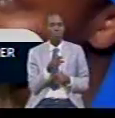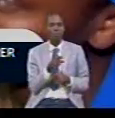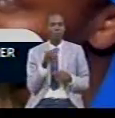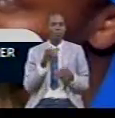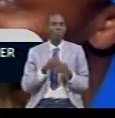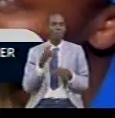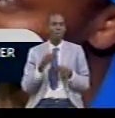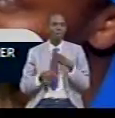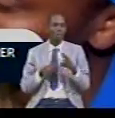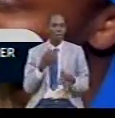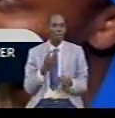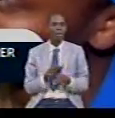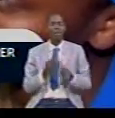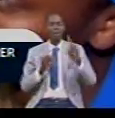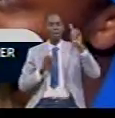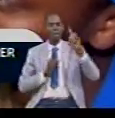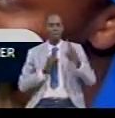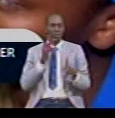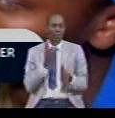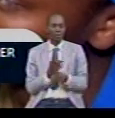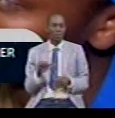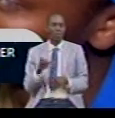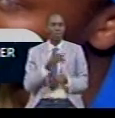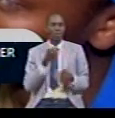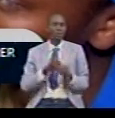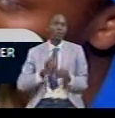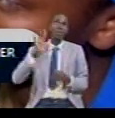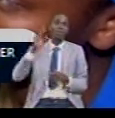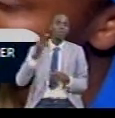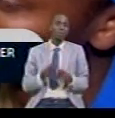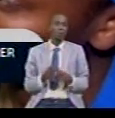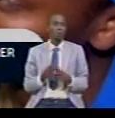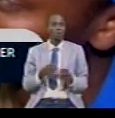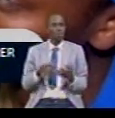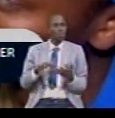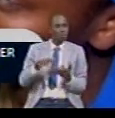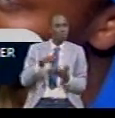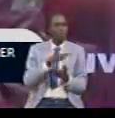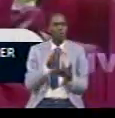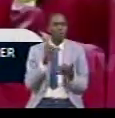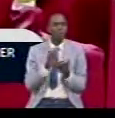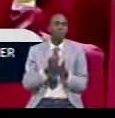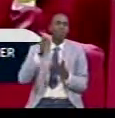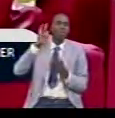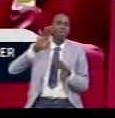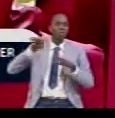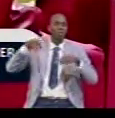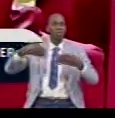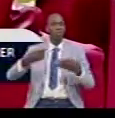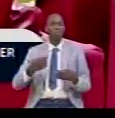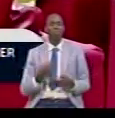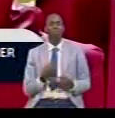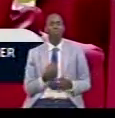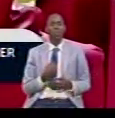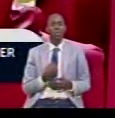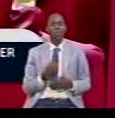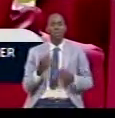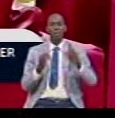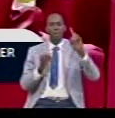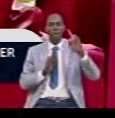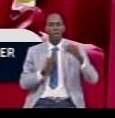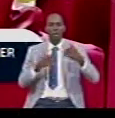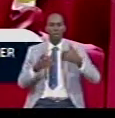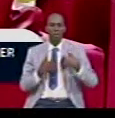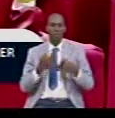the world, I kept them in thy name, those that thou gavest me. It says, I have